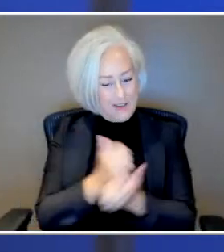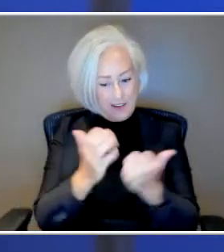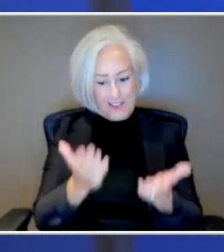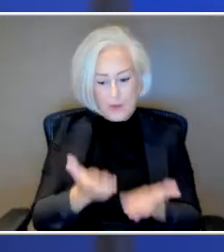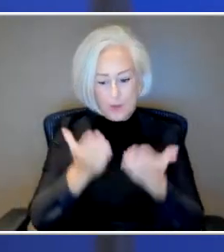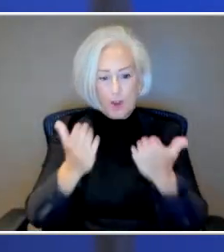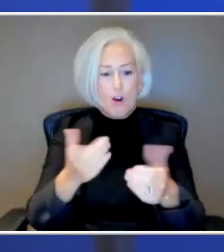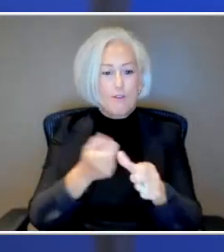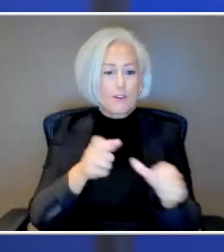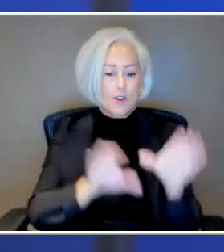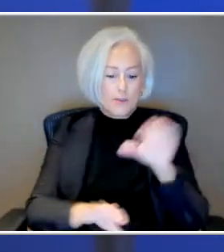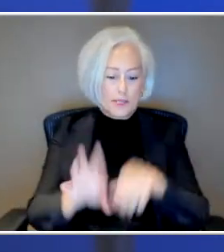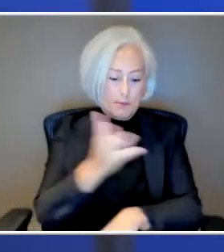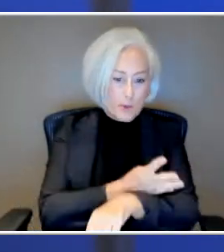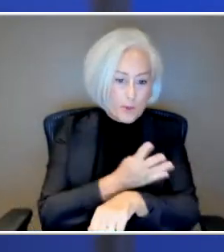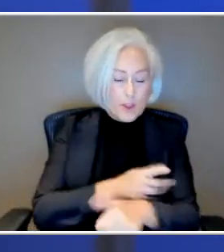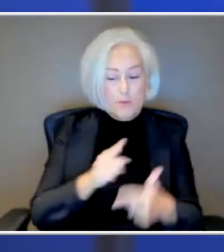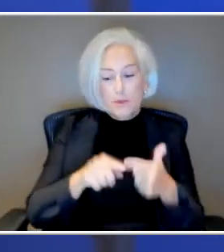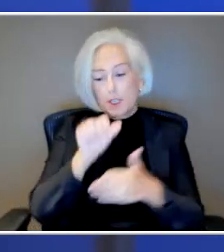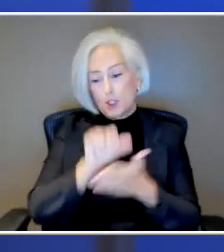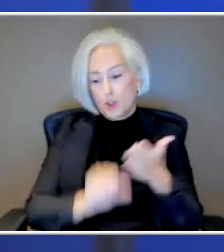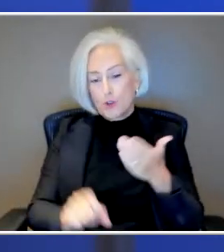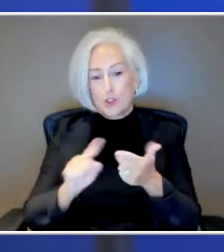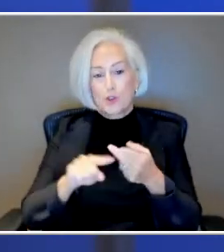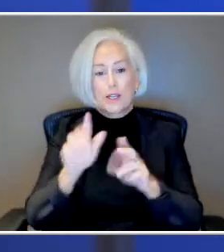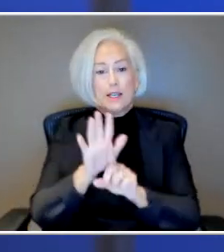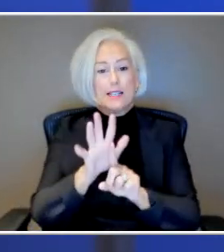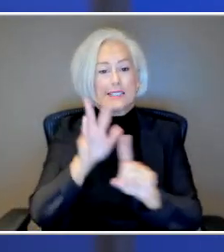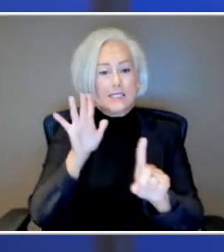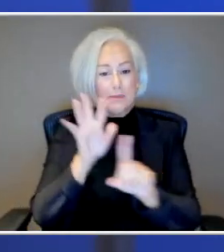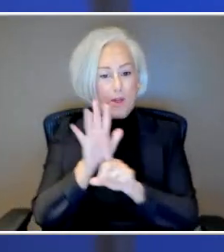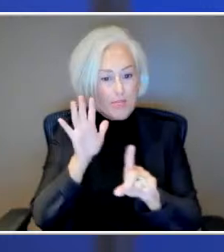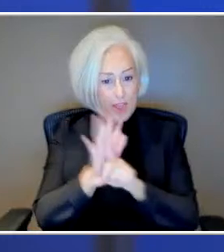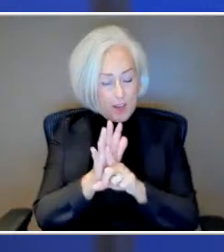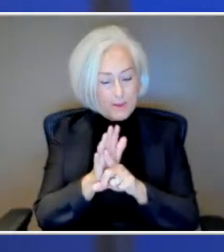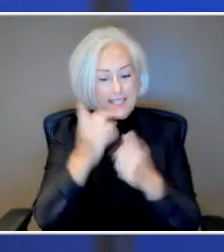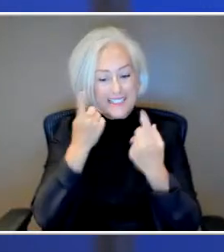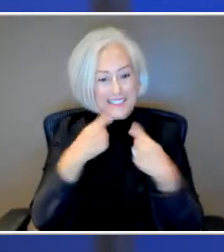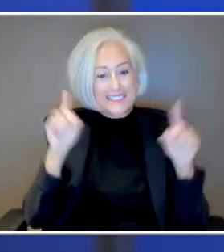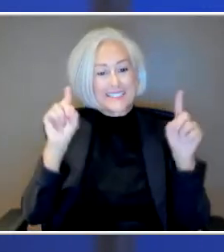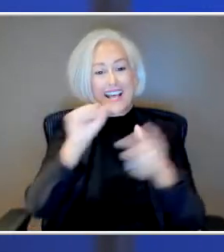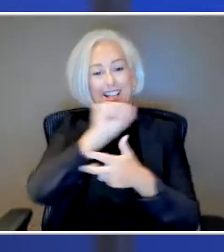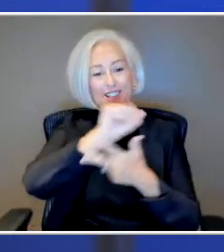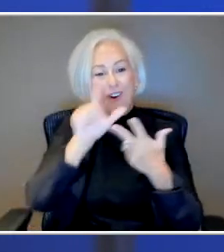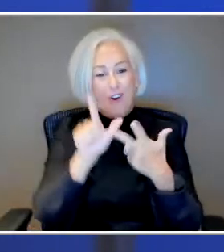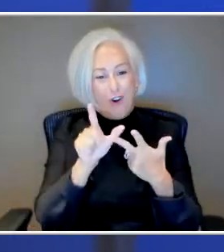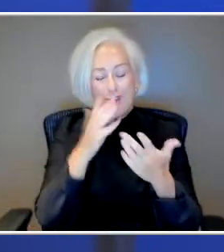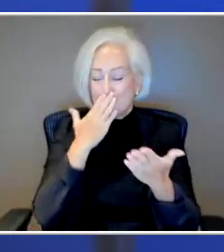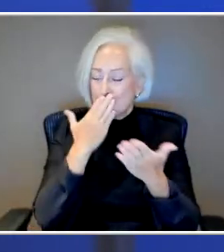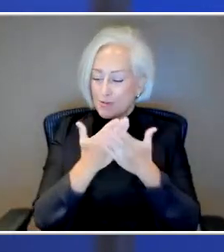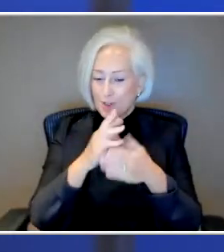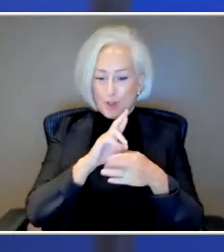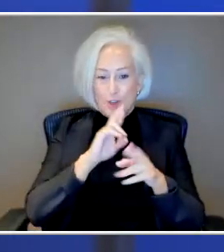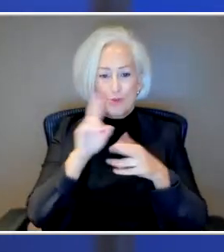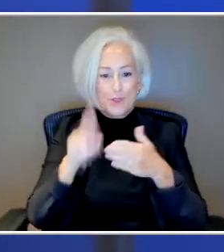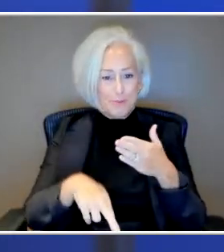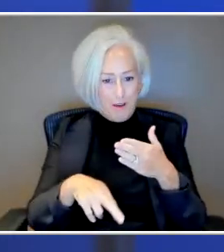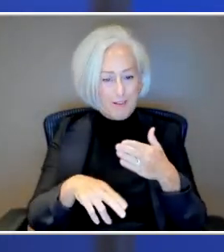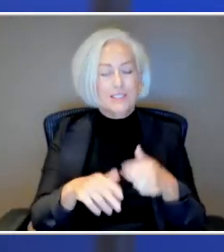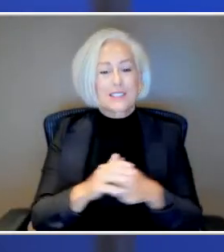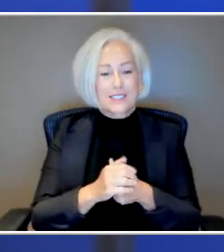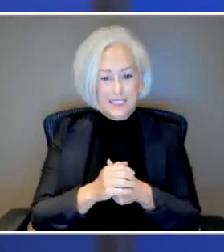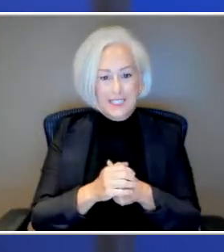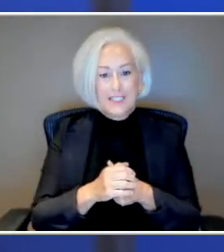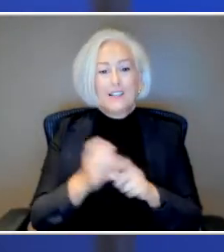chemotherapy to surgery followed by radiation. She successfully completed all of it, had a complete response as a result of her neoadjuvant